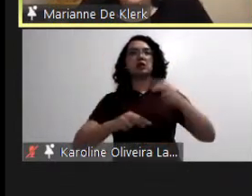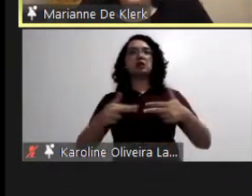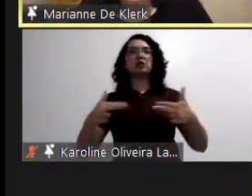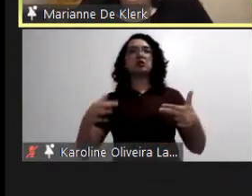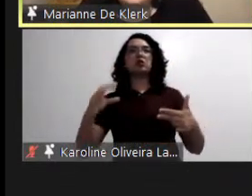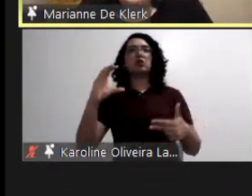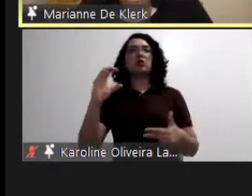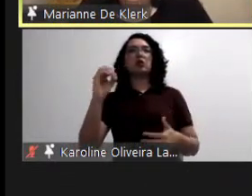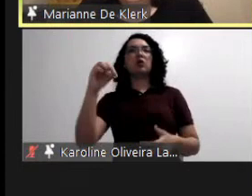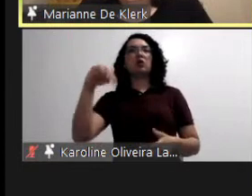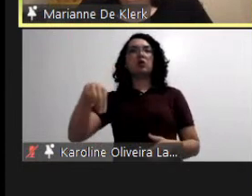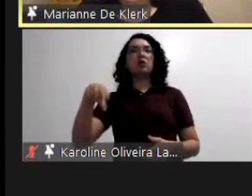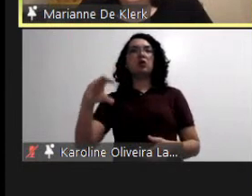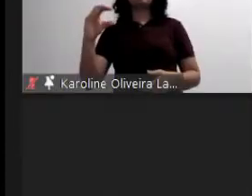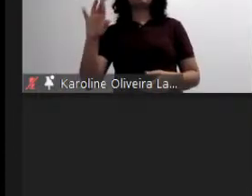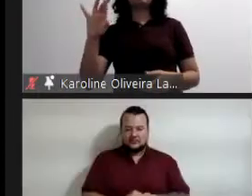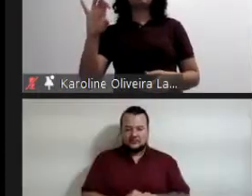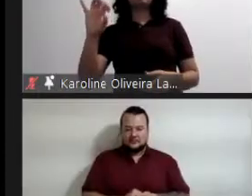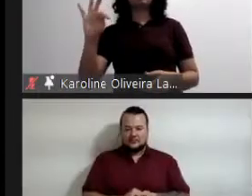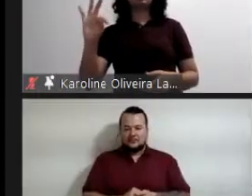that housed many buildings